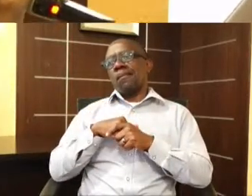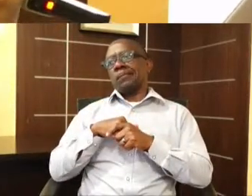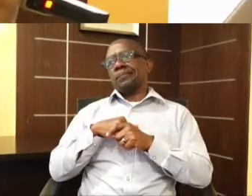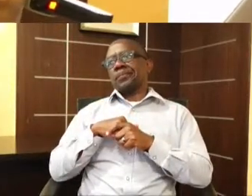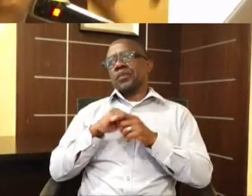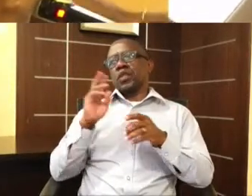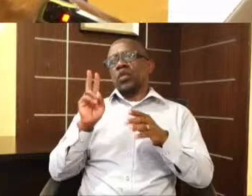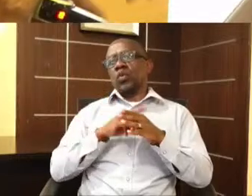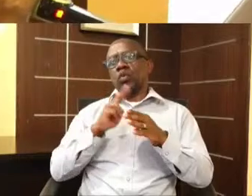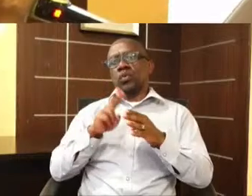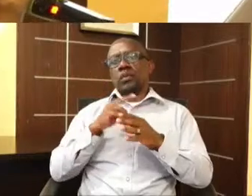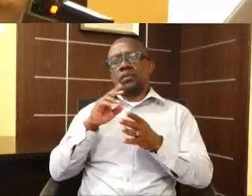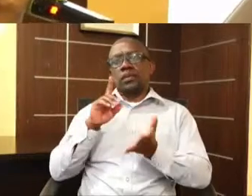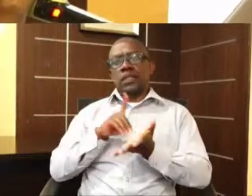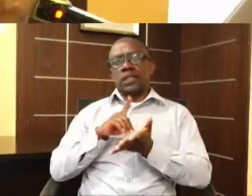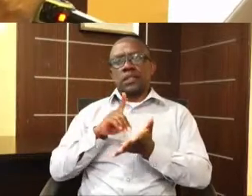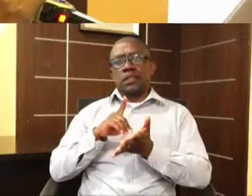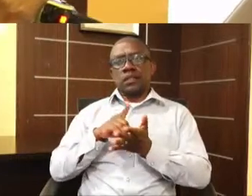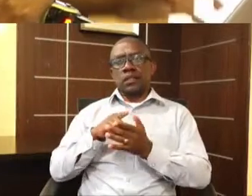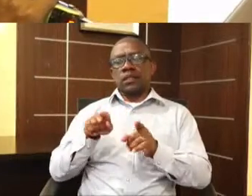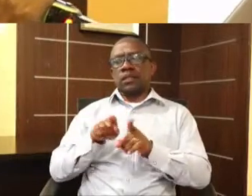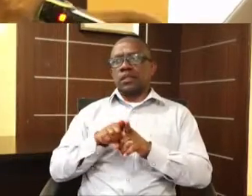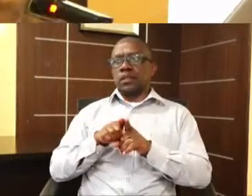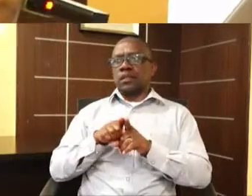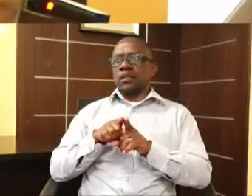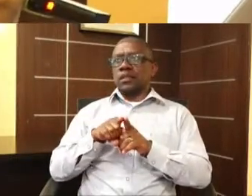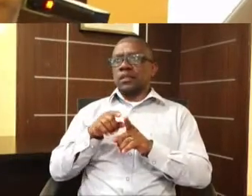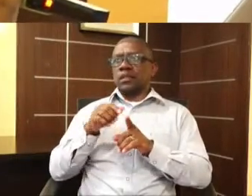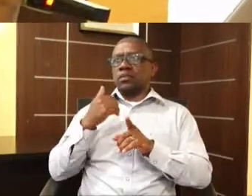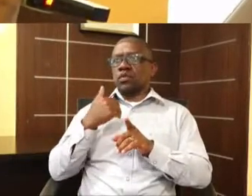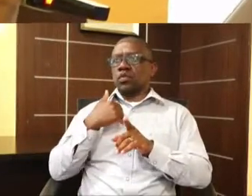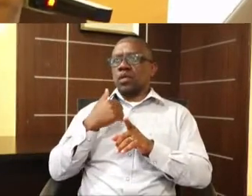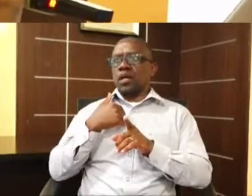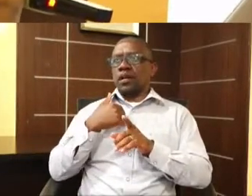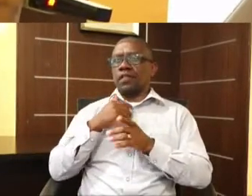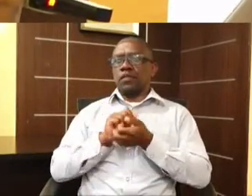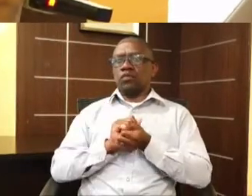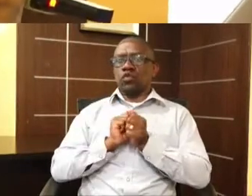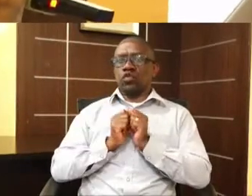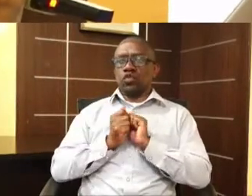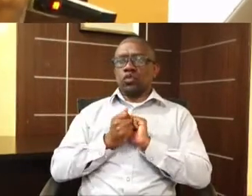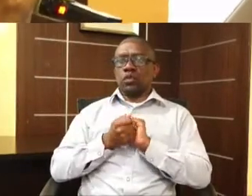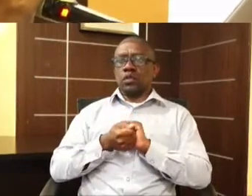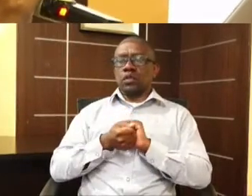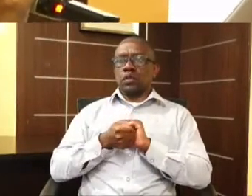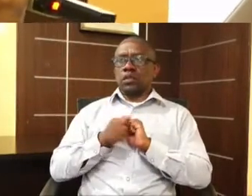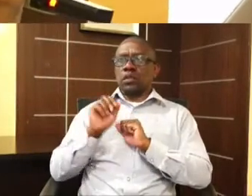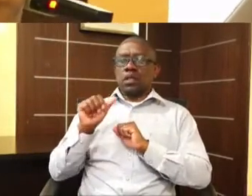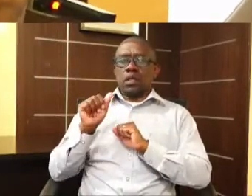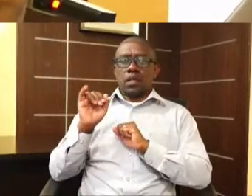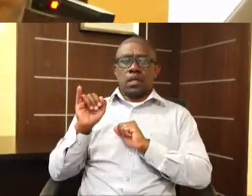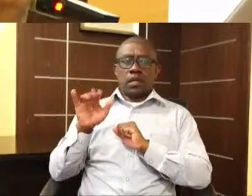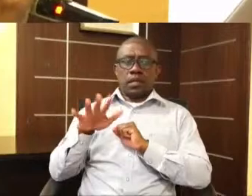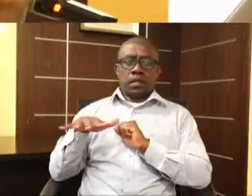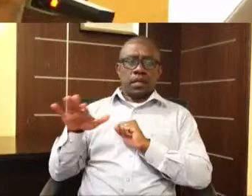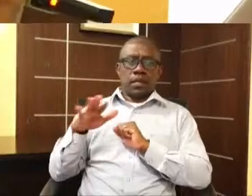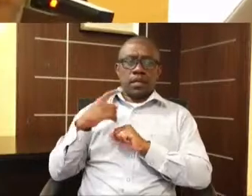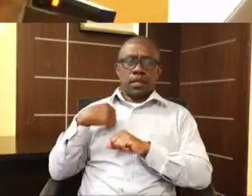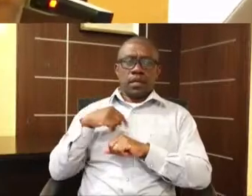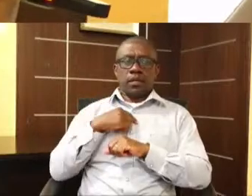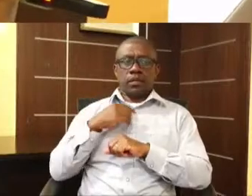using our data to craft the AI piece that we would want to